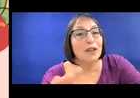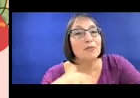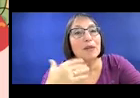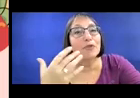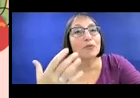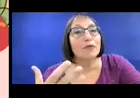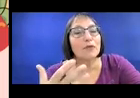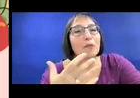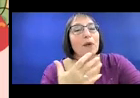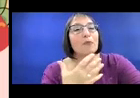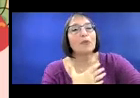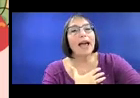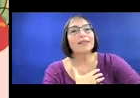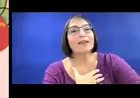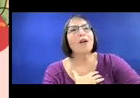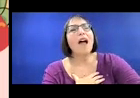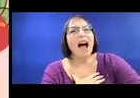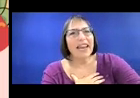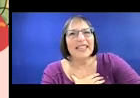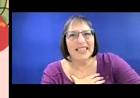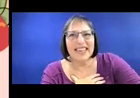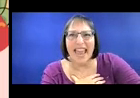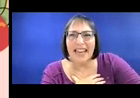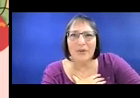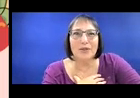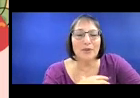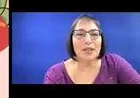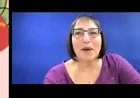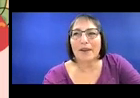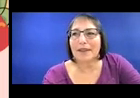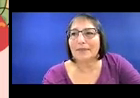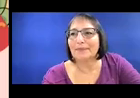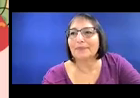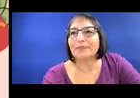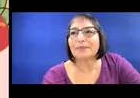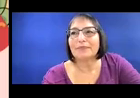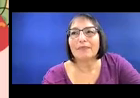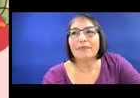a chance to be able to review. They were able to relax and go, I can see this again, which is really quite nice.